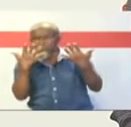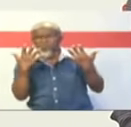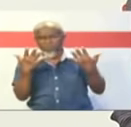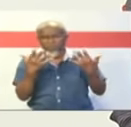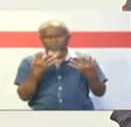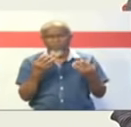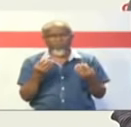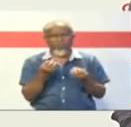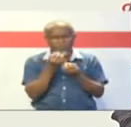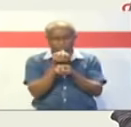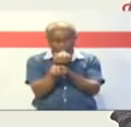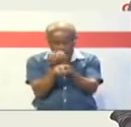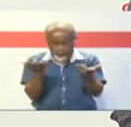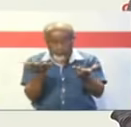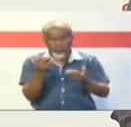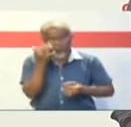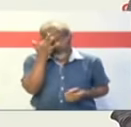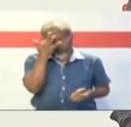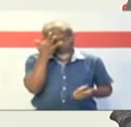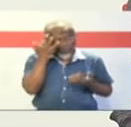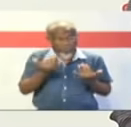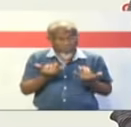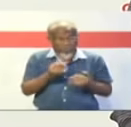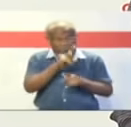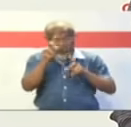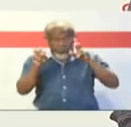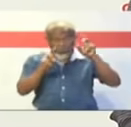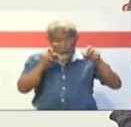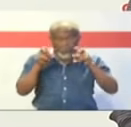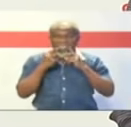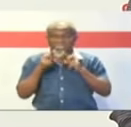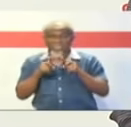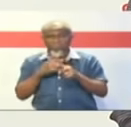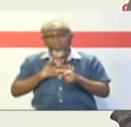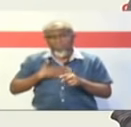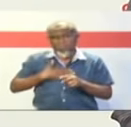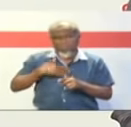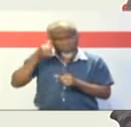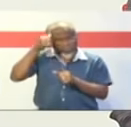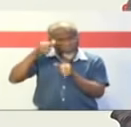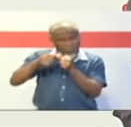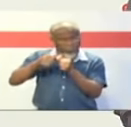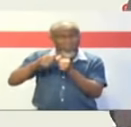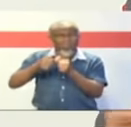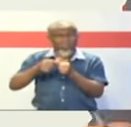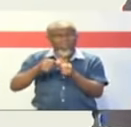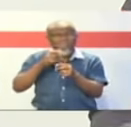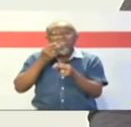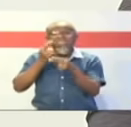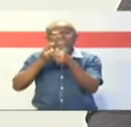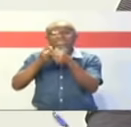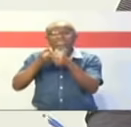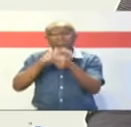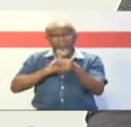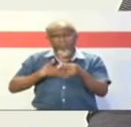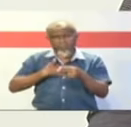clarification. And we go now to the question and answer segment. We ask members of the media to please indicate your name and the name of the media house that